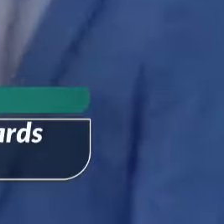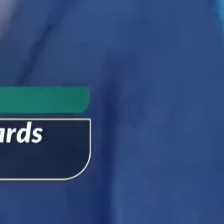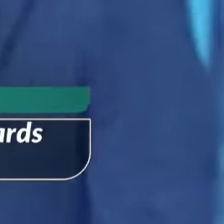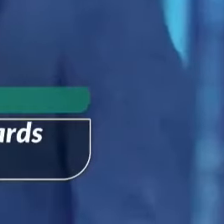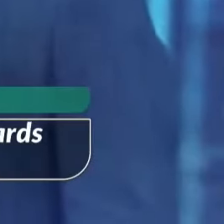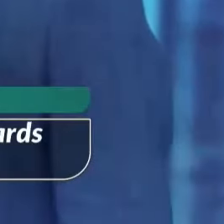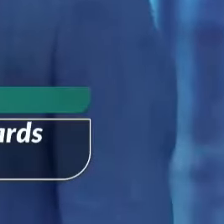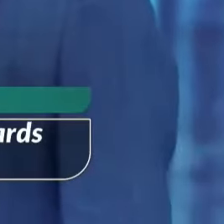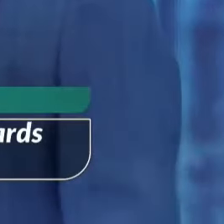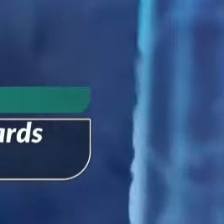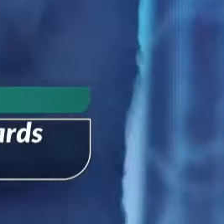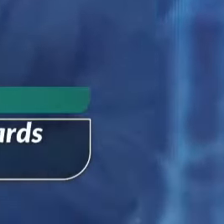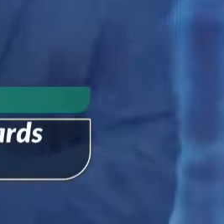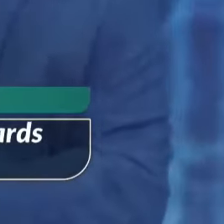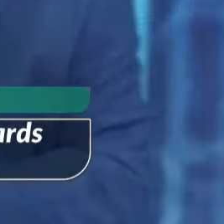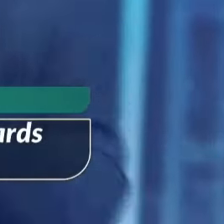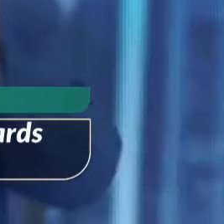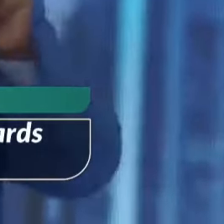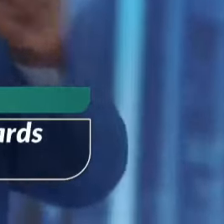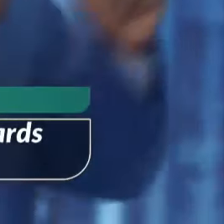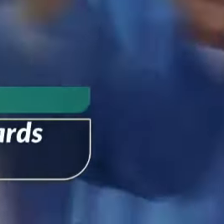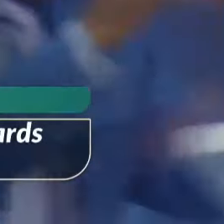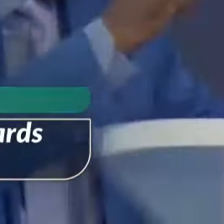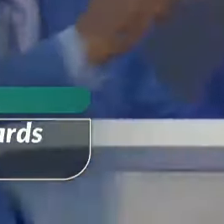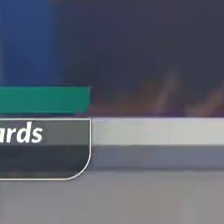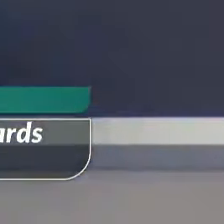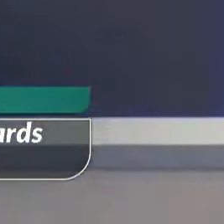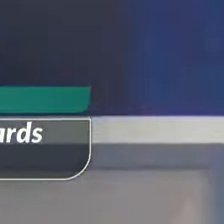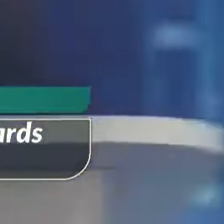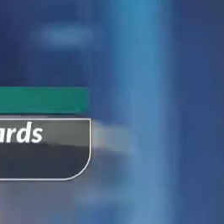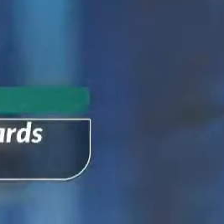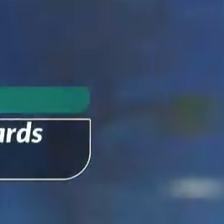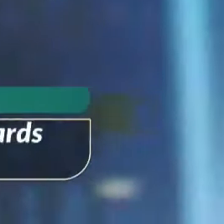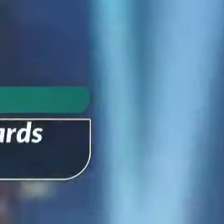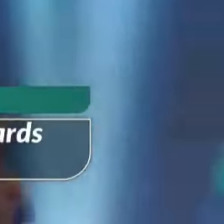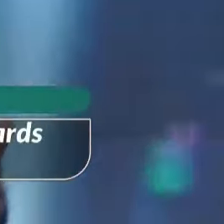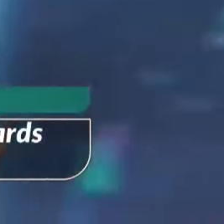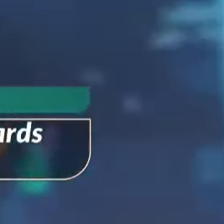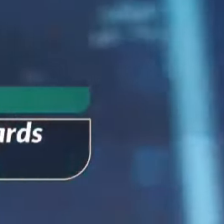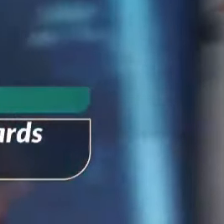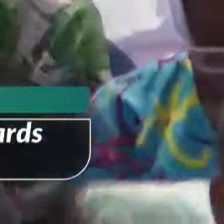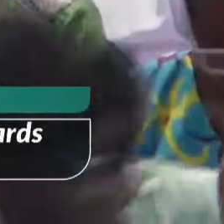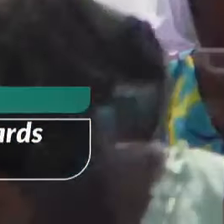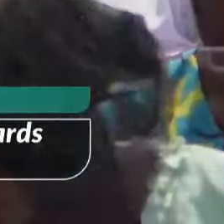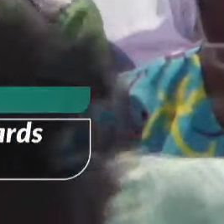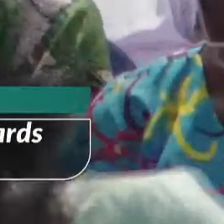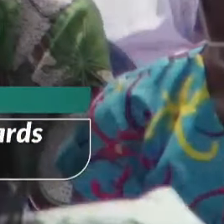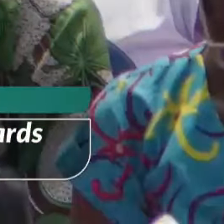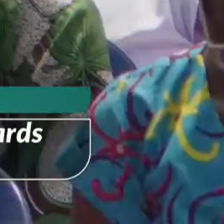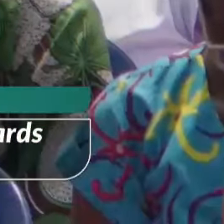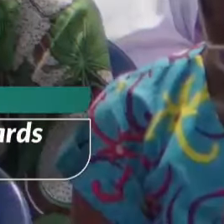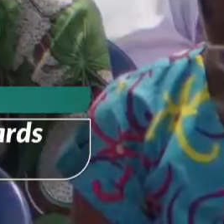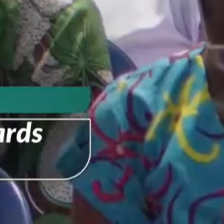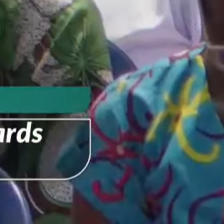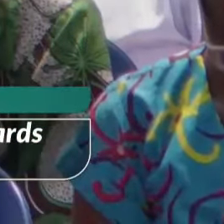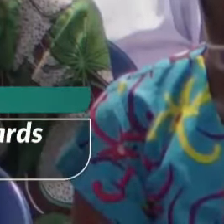drive a motorcycle, they'll take you somewhere. But when you drive your personality, you are a